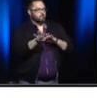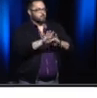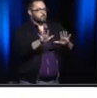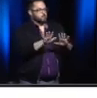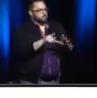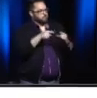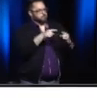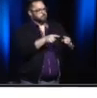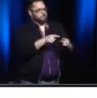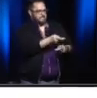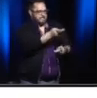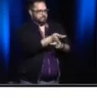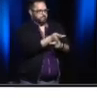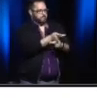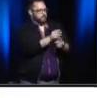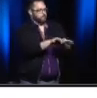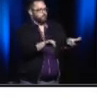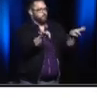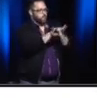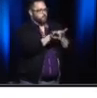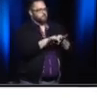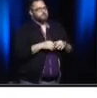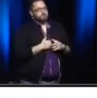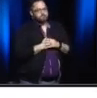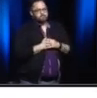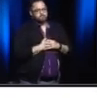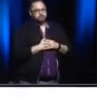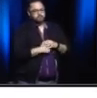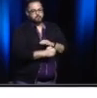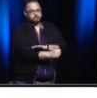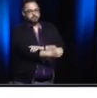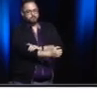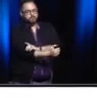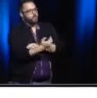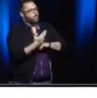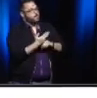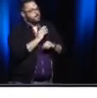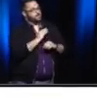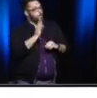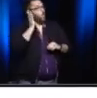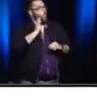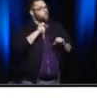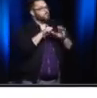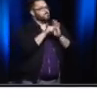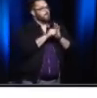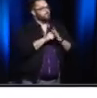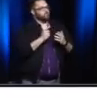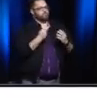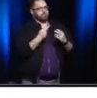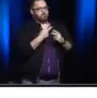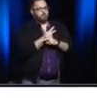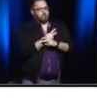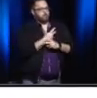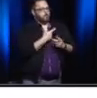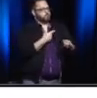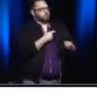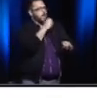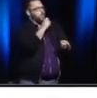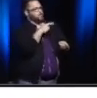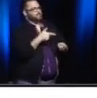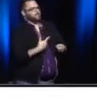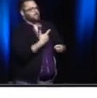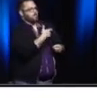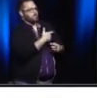For example, we've used our old samples to work out how old is that dolphin. With the new ability